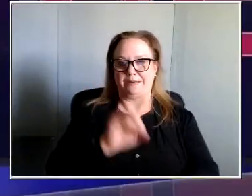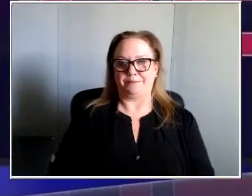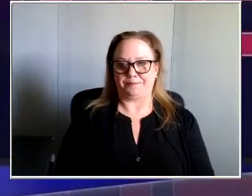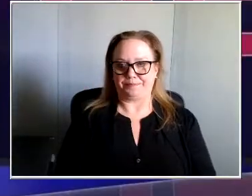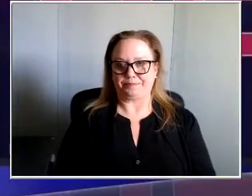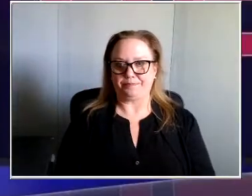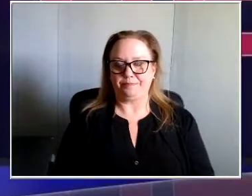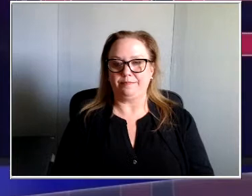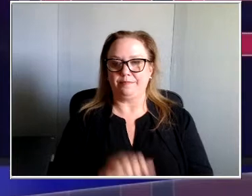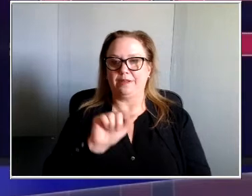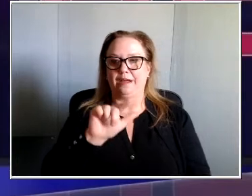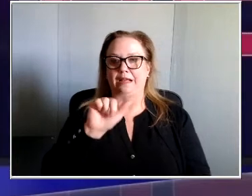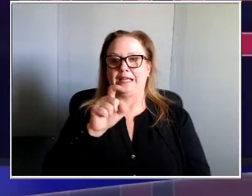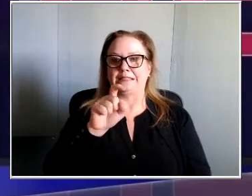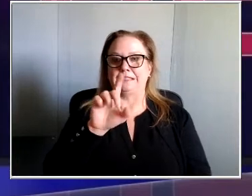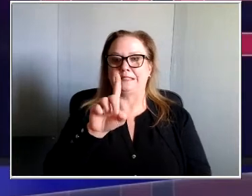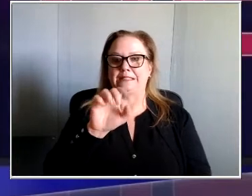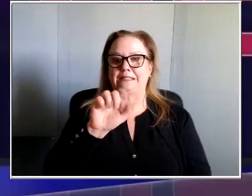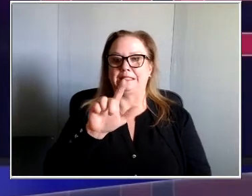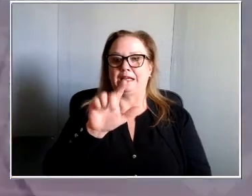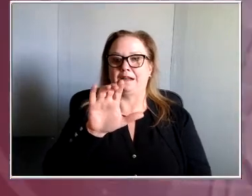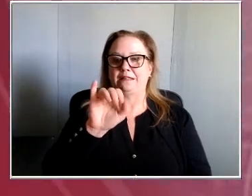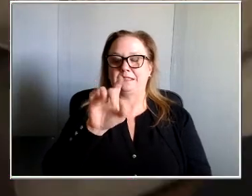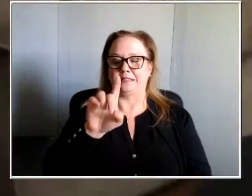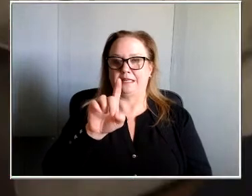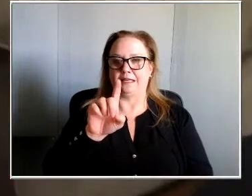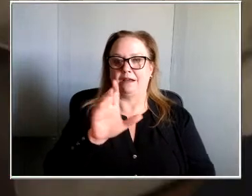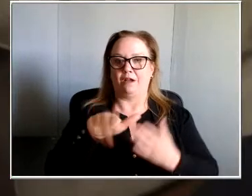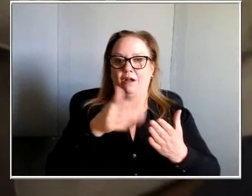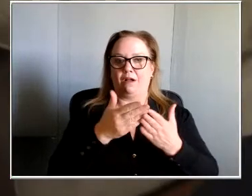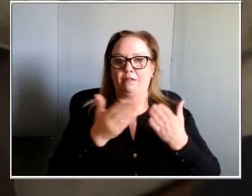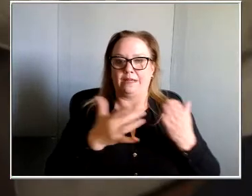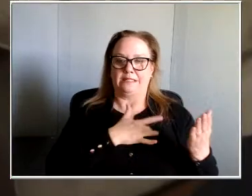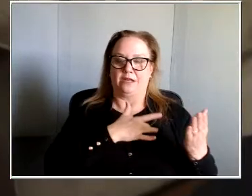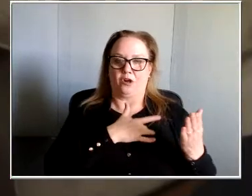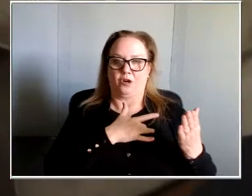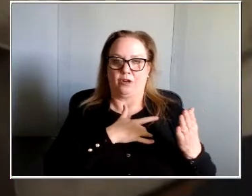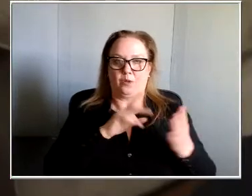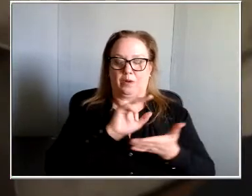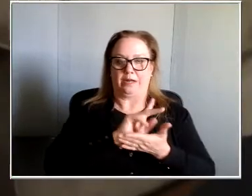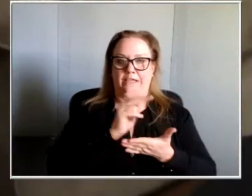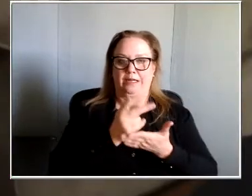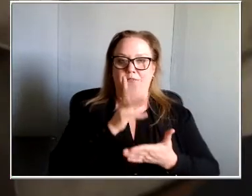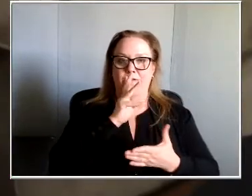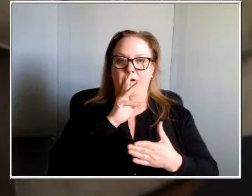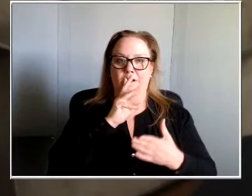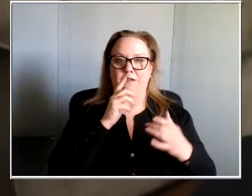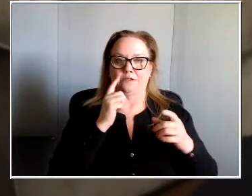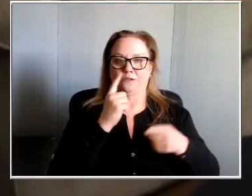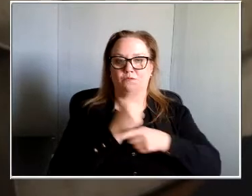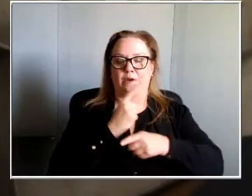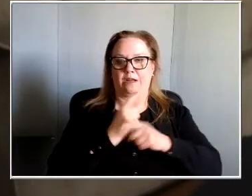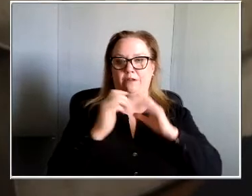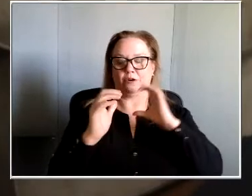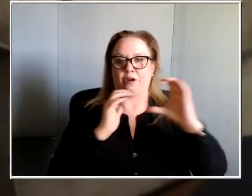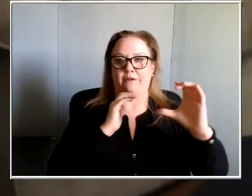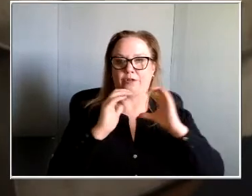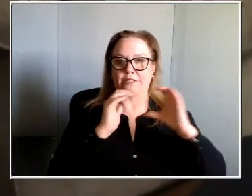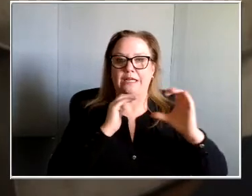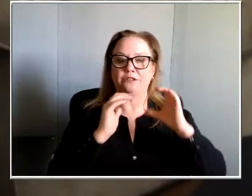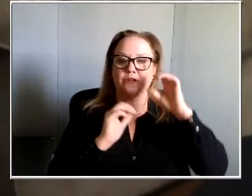I'm Alexis Del Cid on the next All Things Heart. We were in the kitchen talking, just regular conversation, laughing,